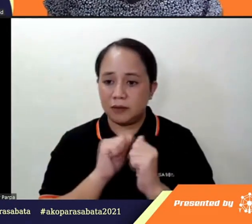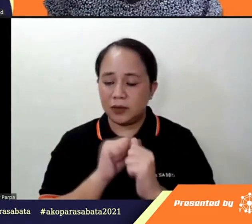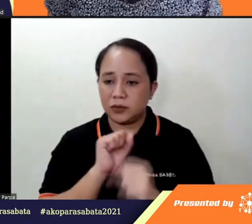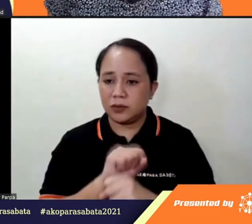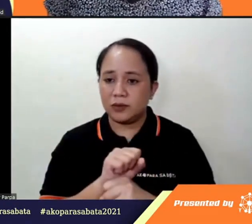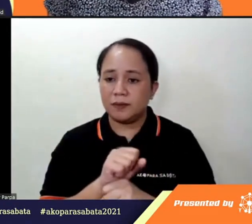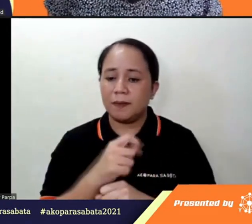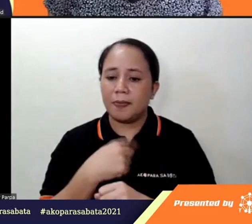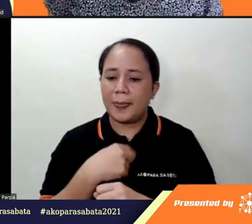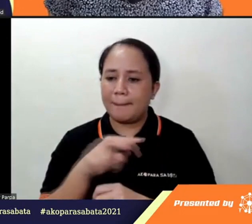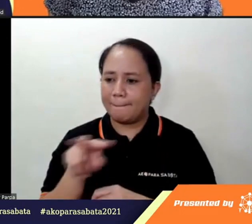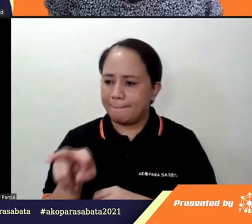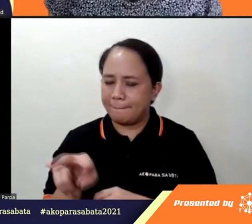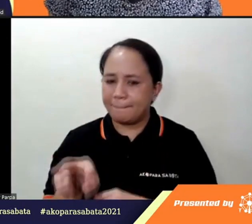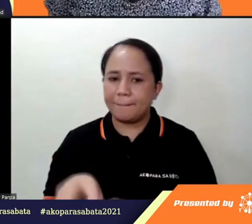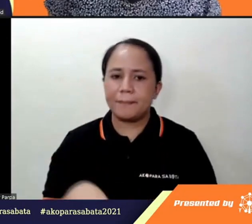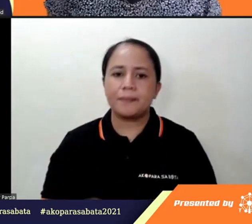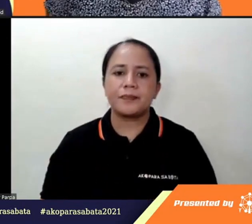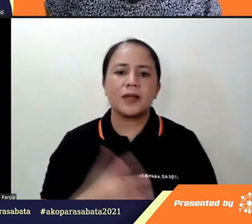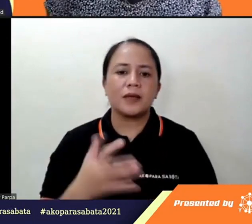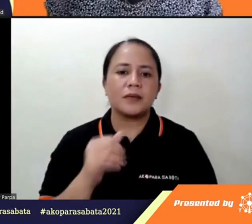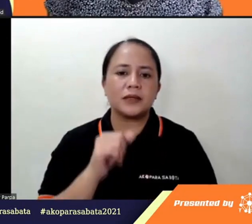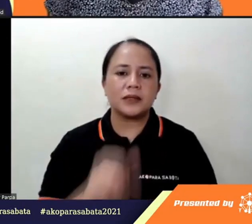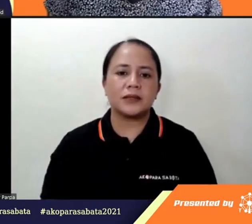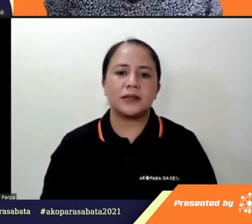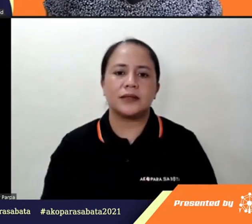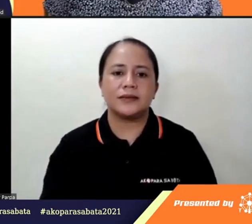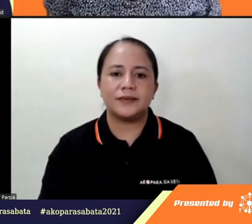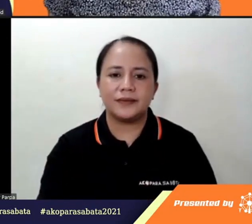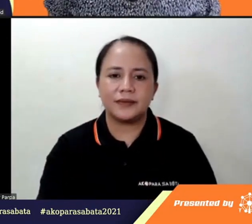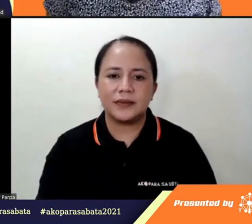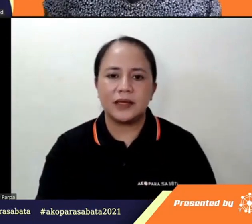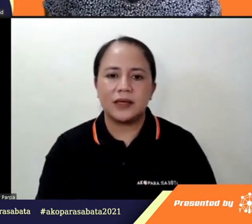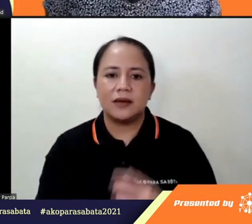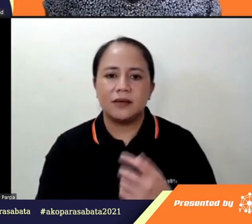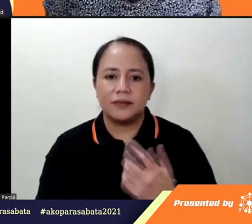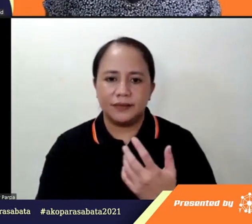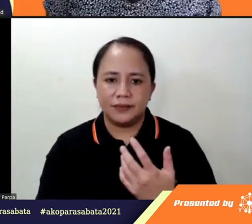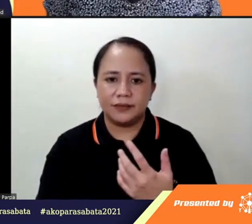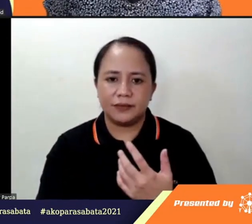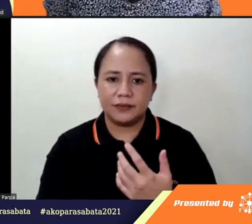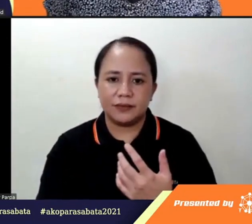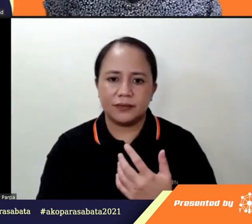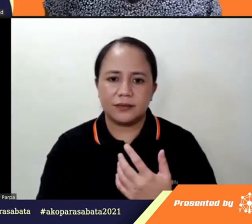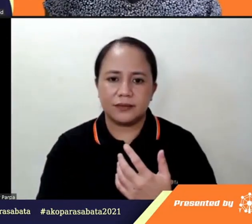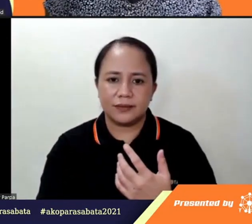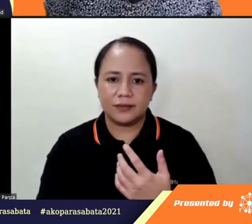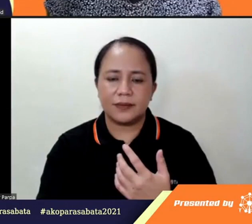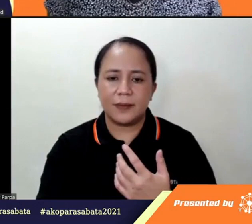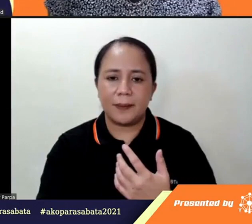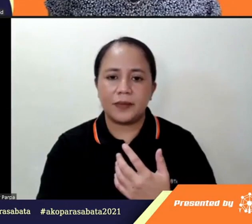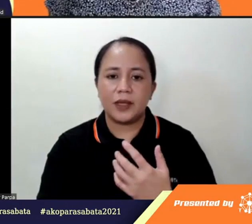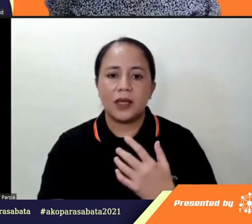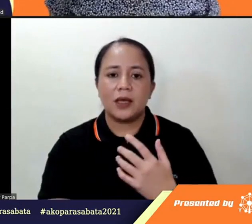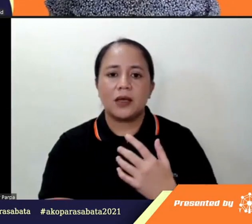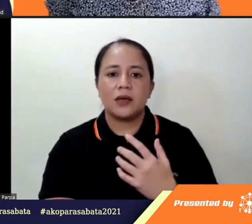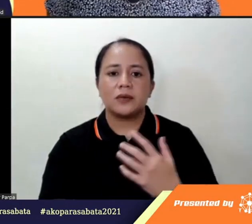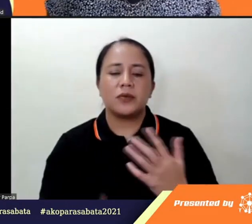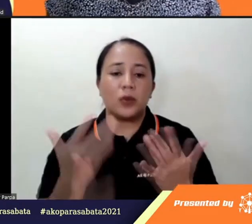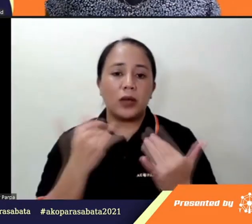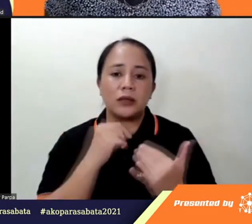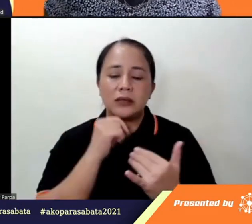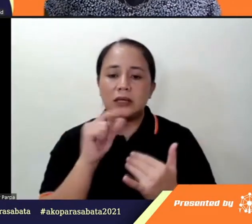we're looking at that, it might be, again, it's the social identity of Filipinos na parang we're not just